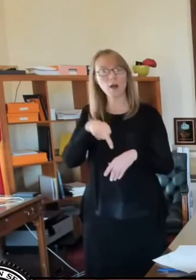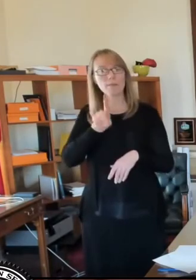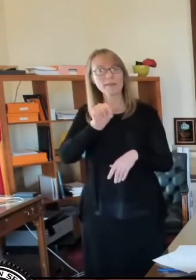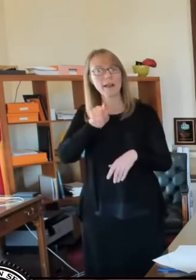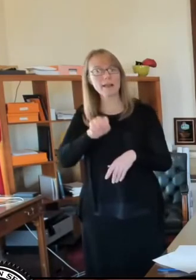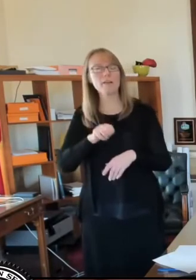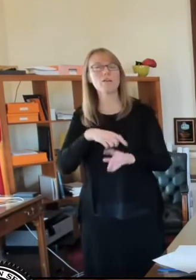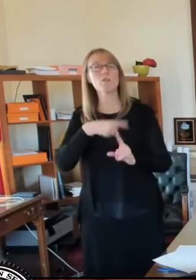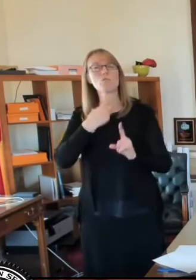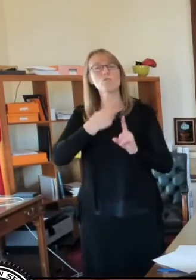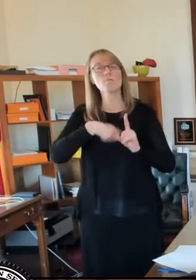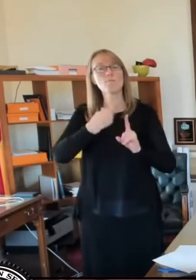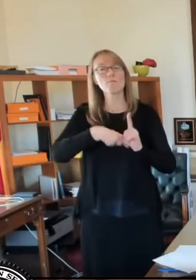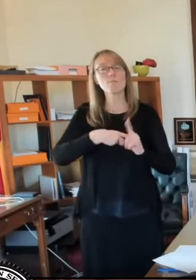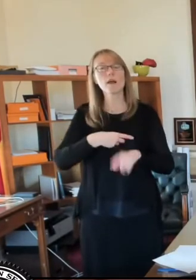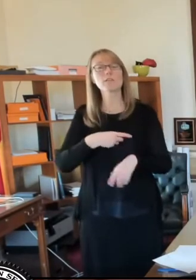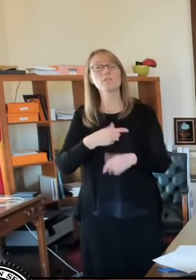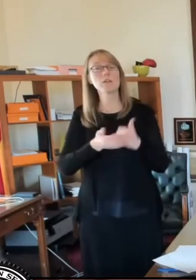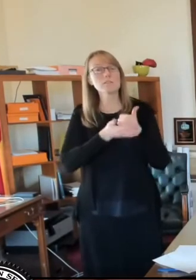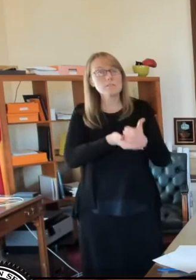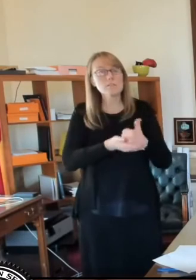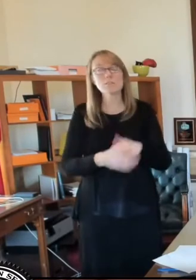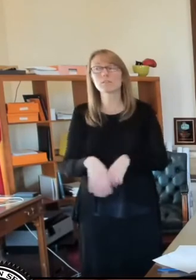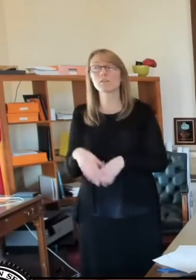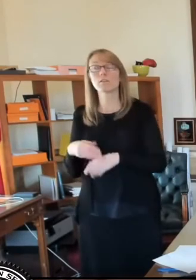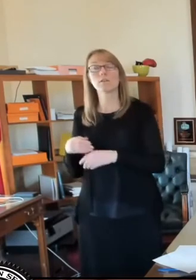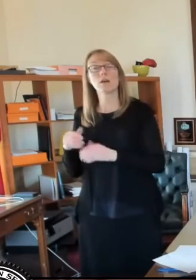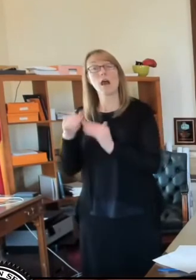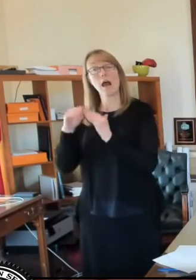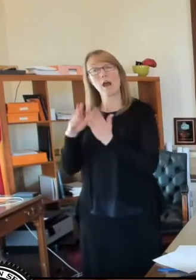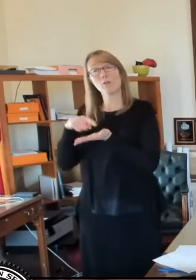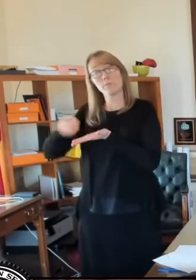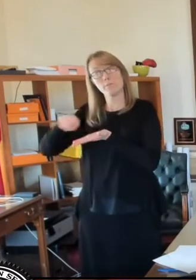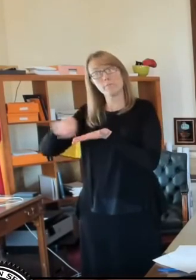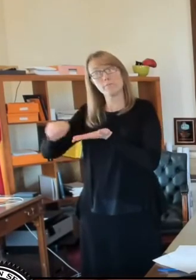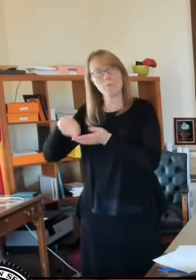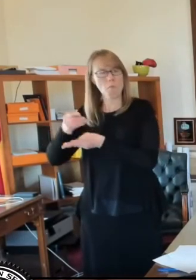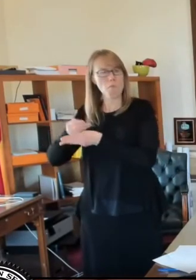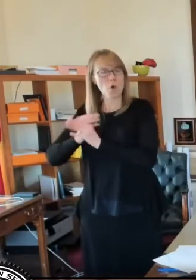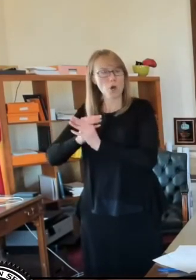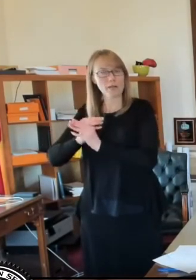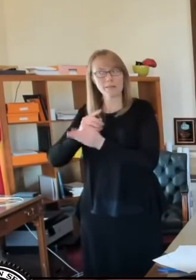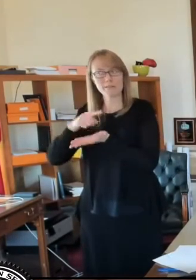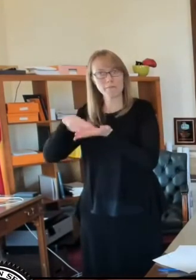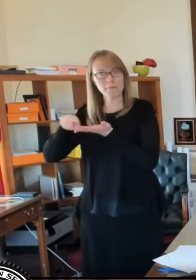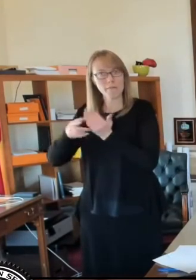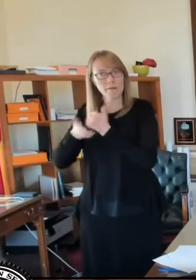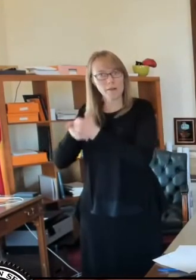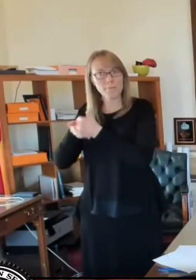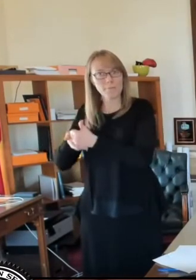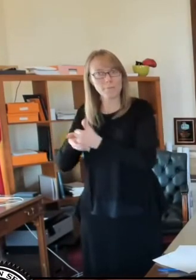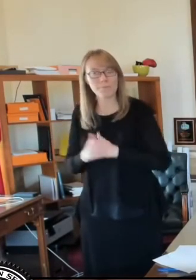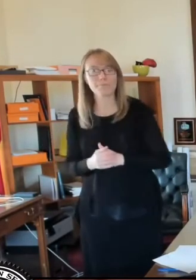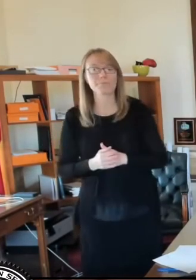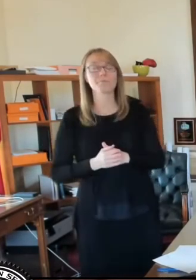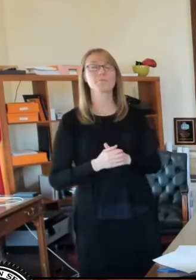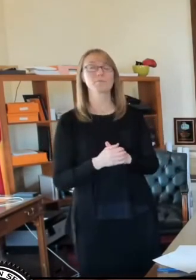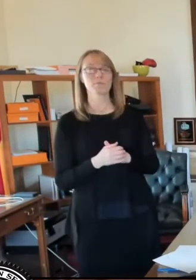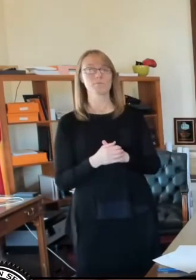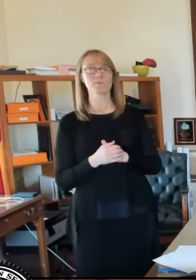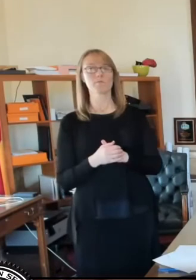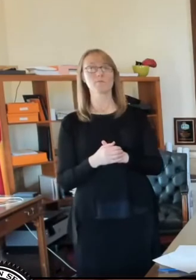and what the city is going to do to make sure it gets the rest of the money out the door. So the city's contracted with about a